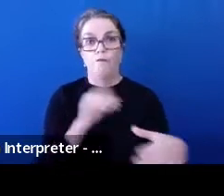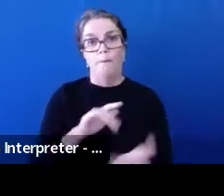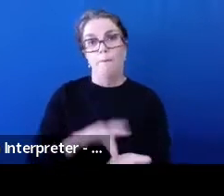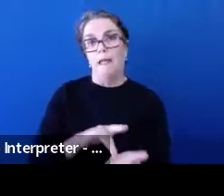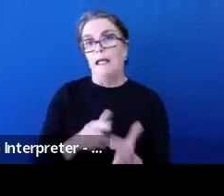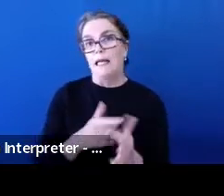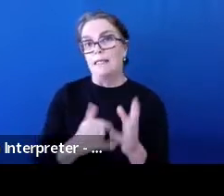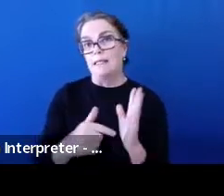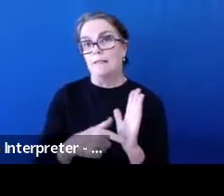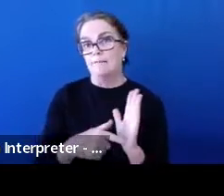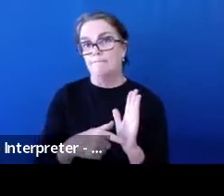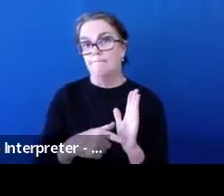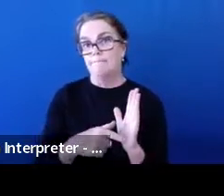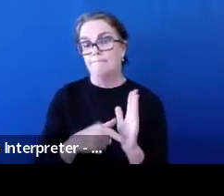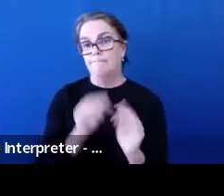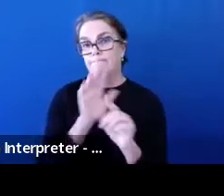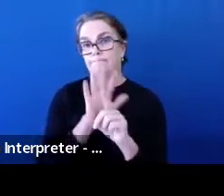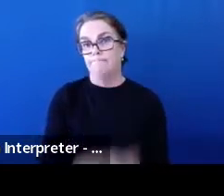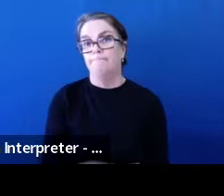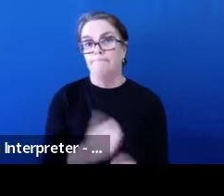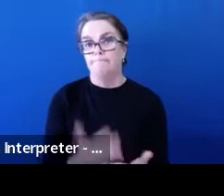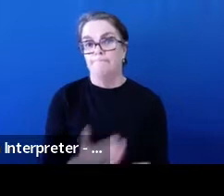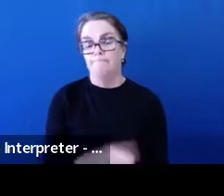Next slide, please.